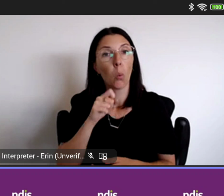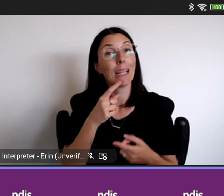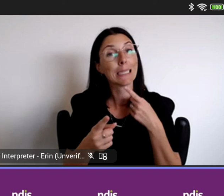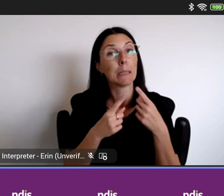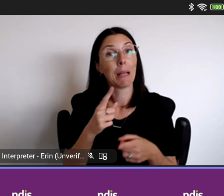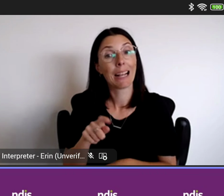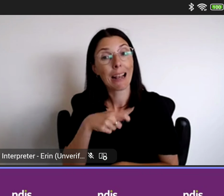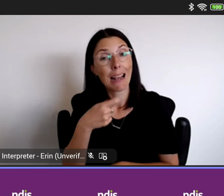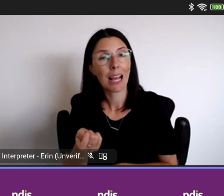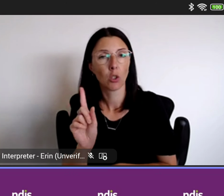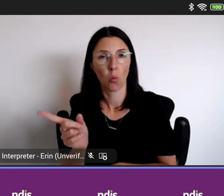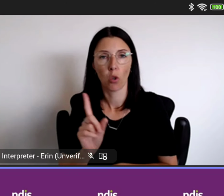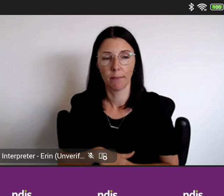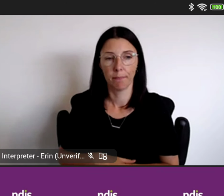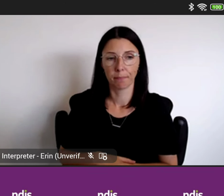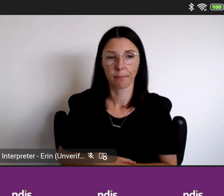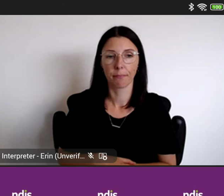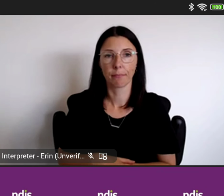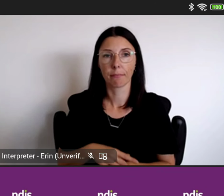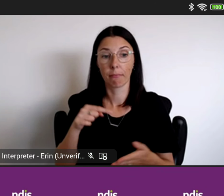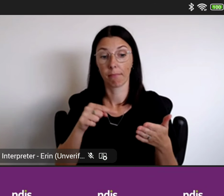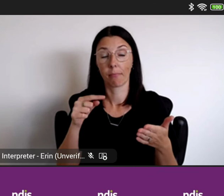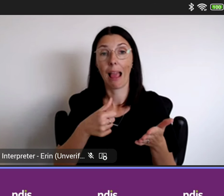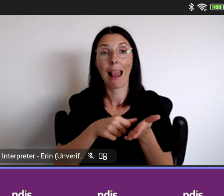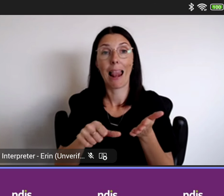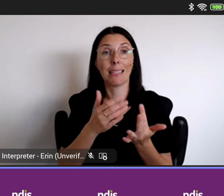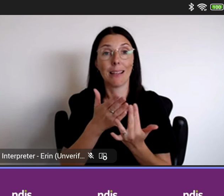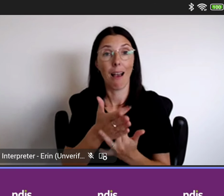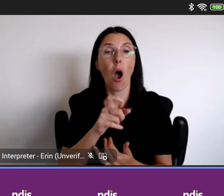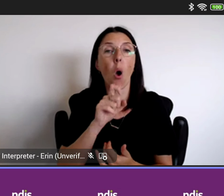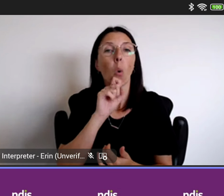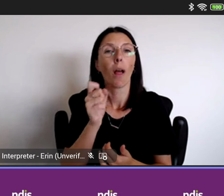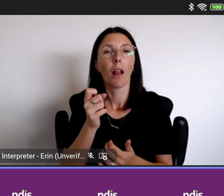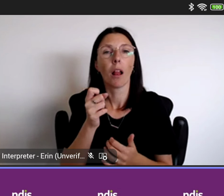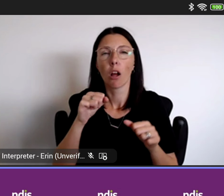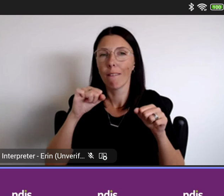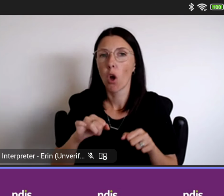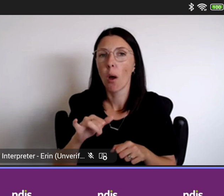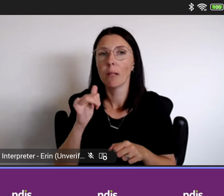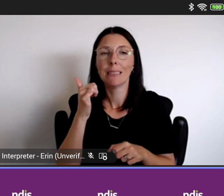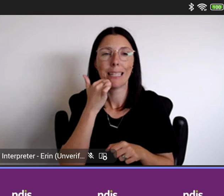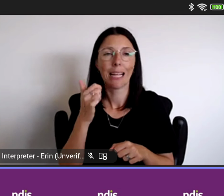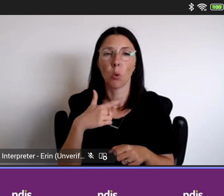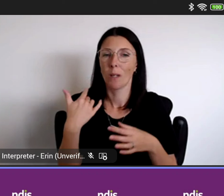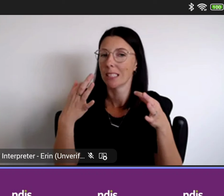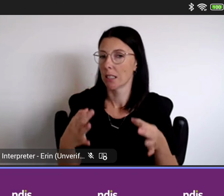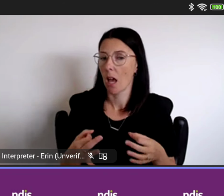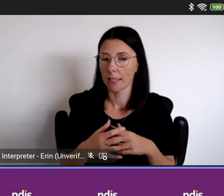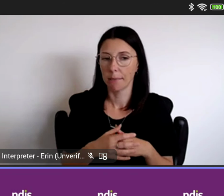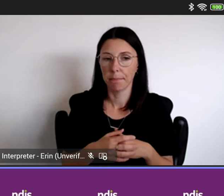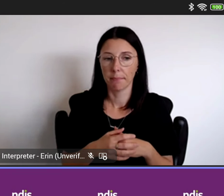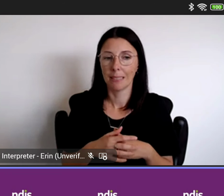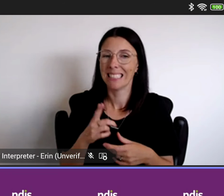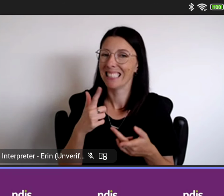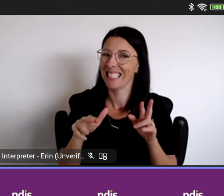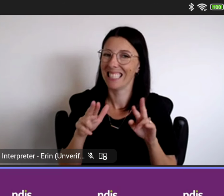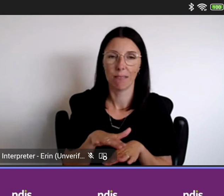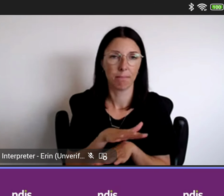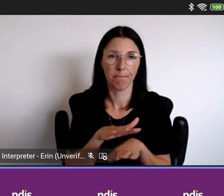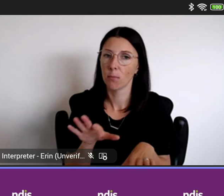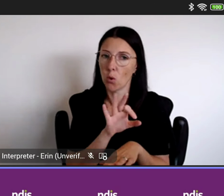will confirm the date we made the decision. Even if you're not eligible for the NDIS, your early